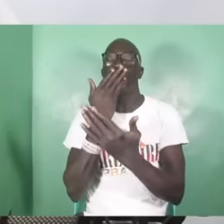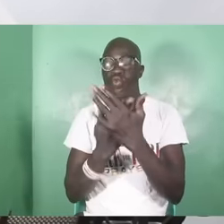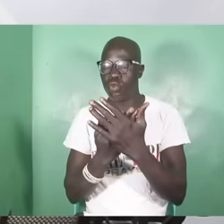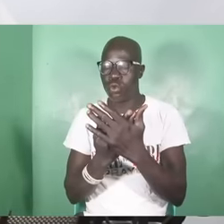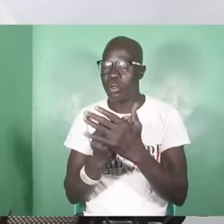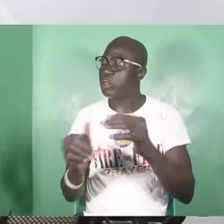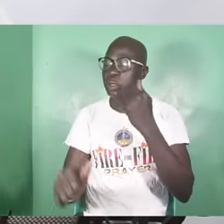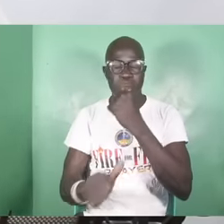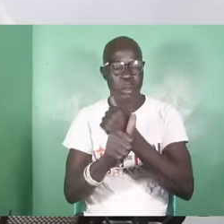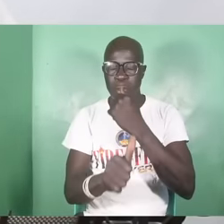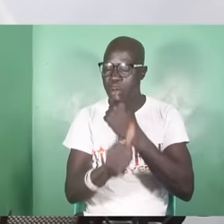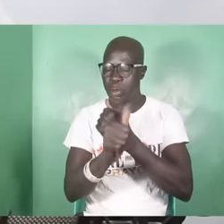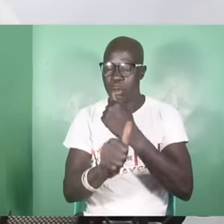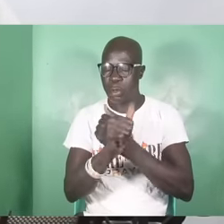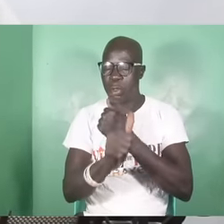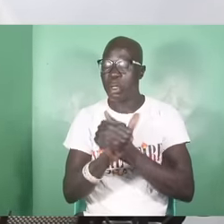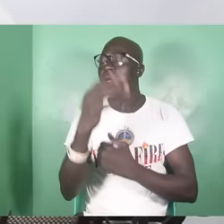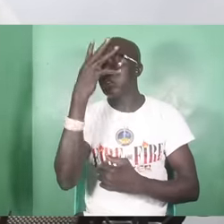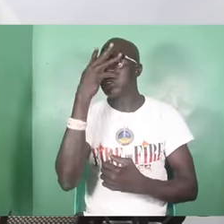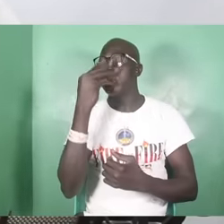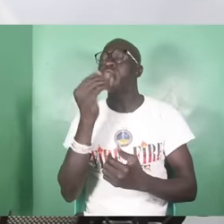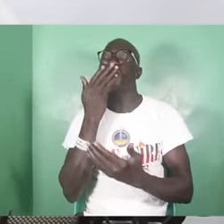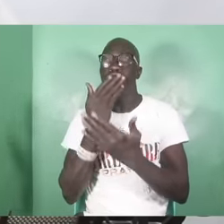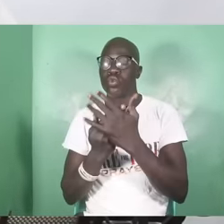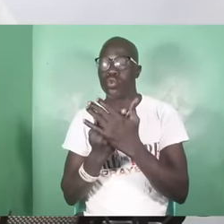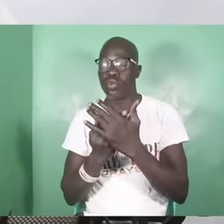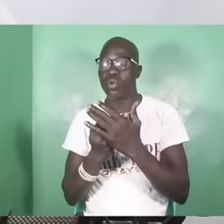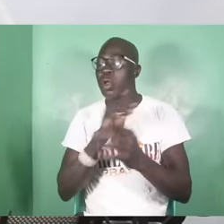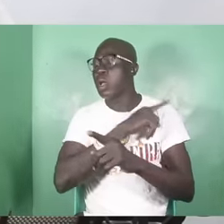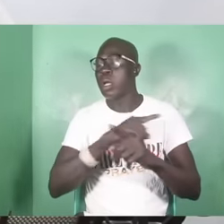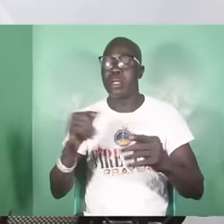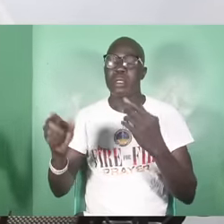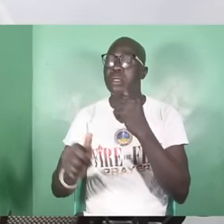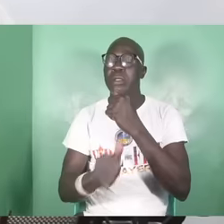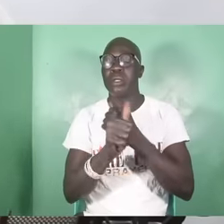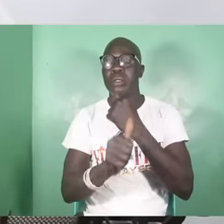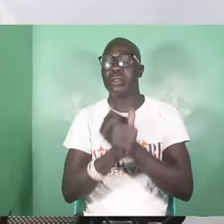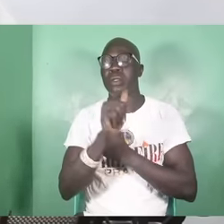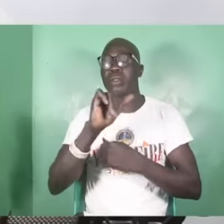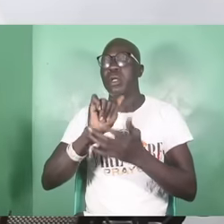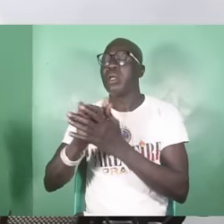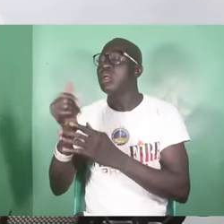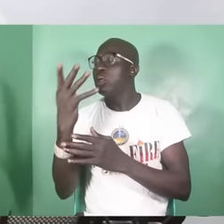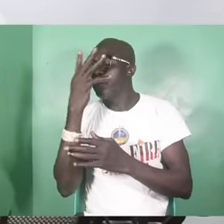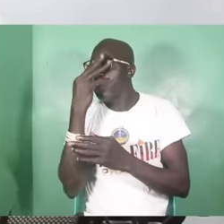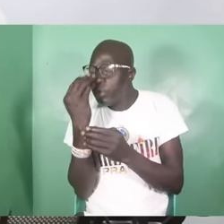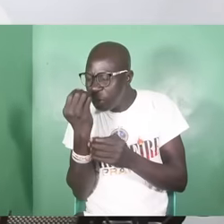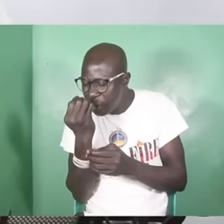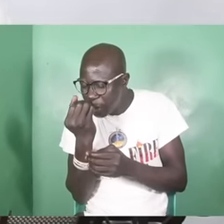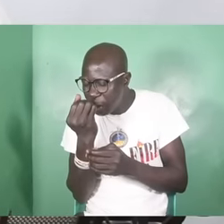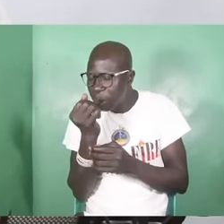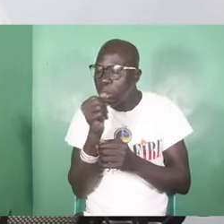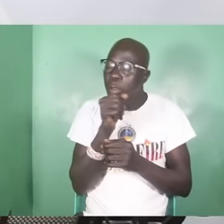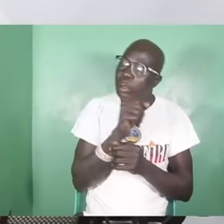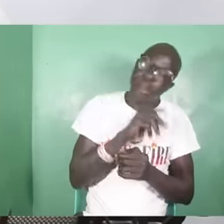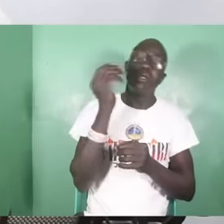good. And it's very dangerous. To sleep is good. And it's dangerous. Few sleep. Oh,